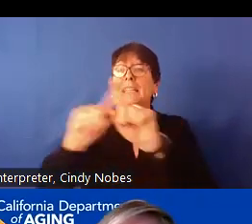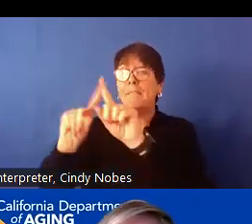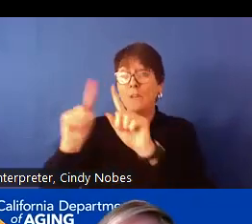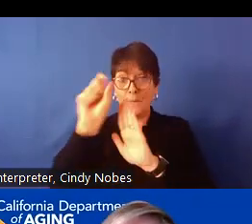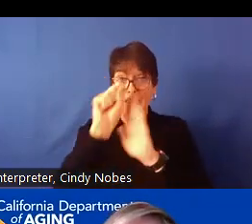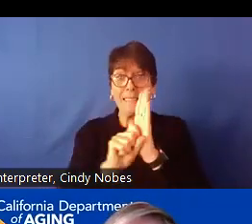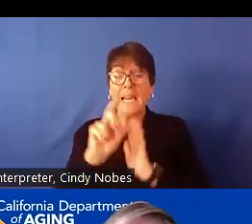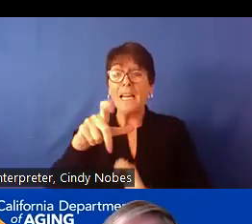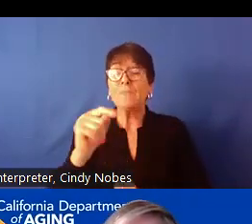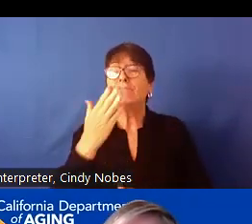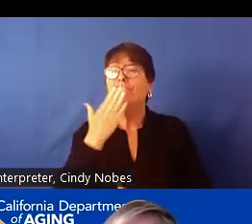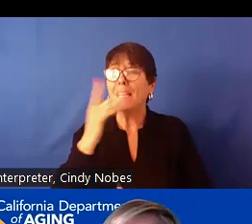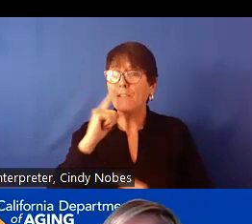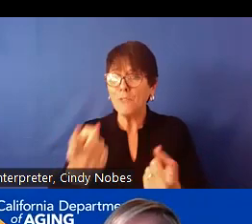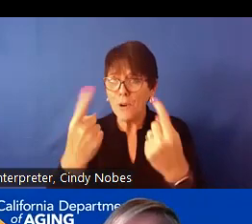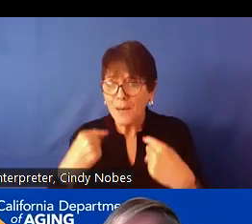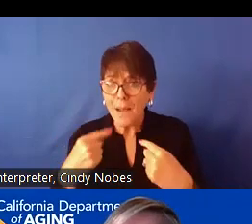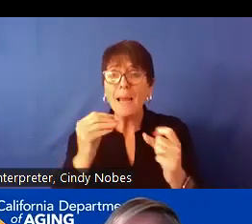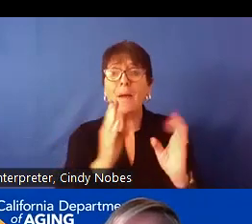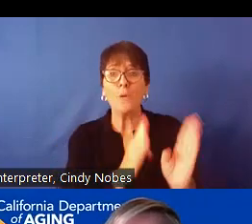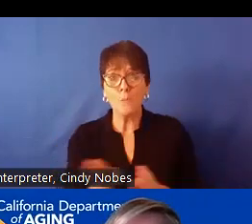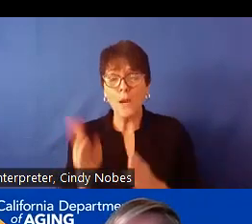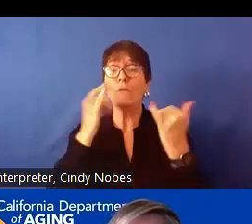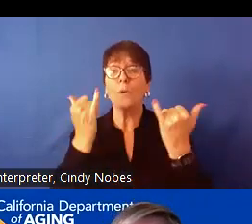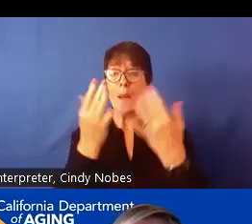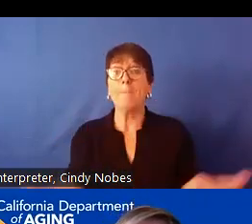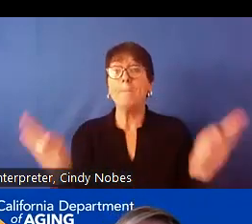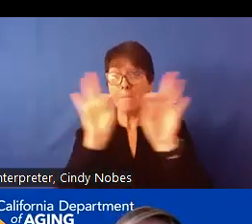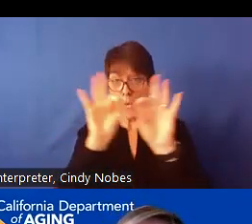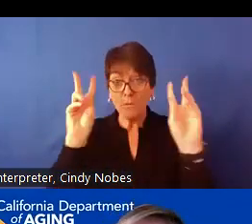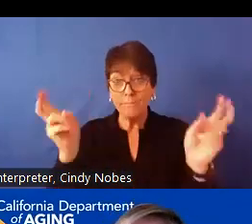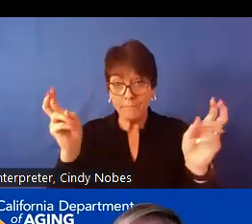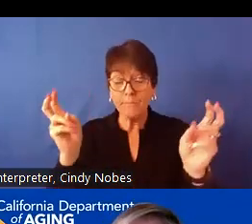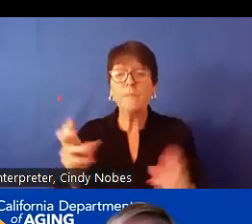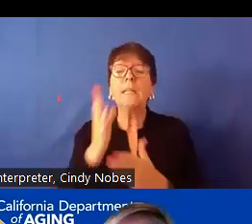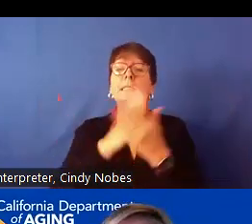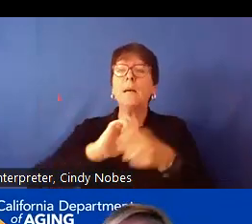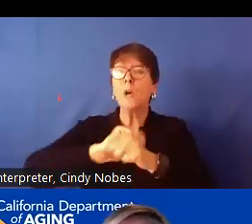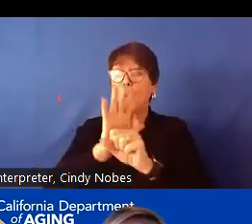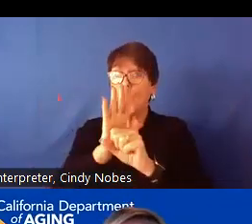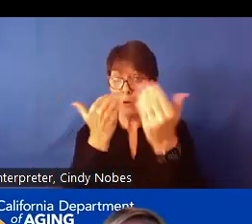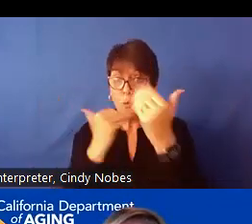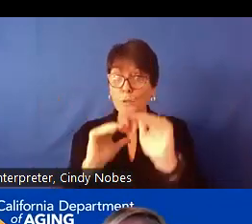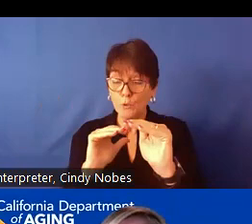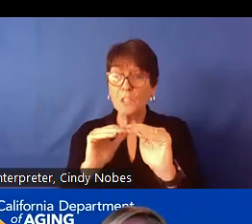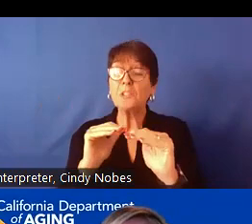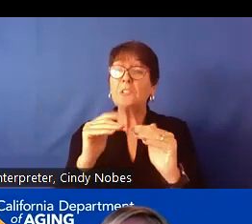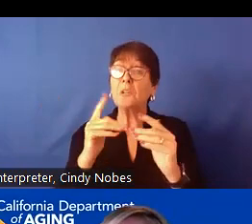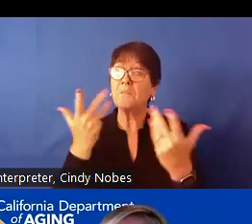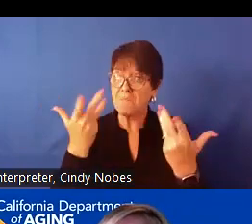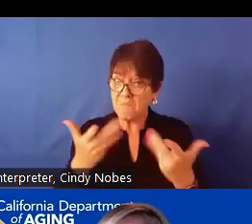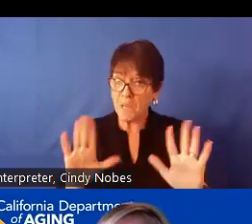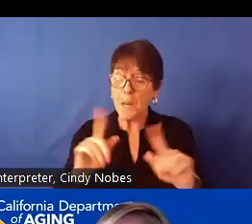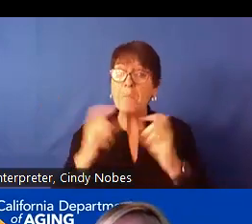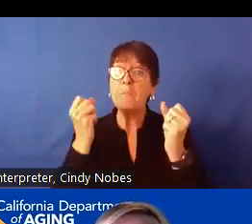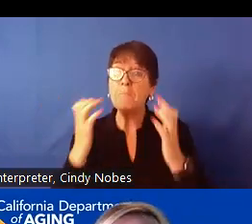departments. Thank you all for being here and preparing today for this important topic. While some COVID restrictions have been lifted and many begin